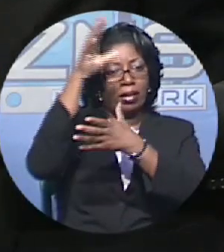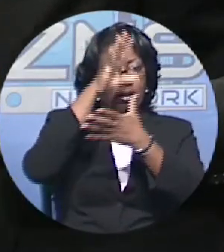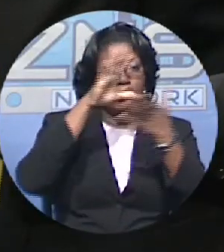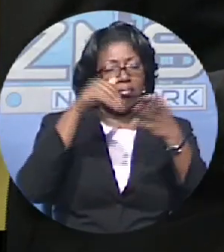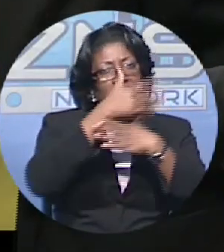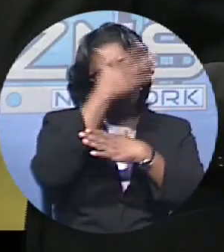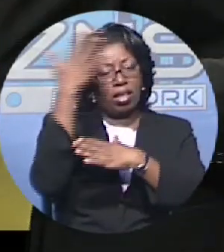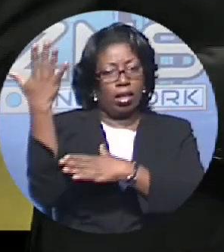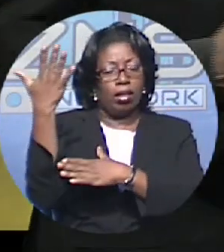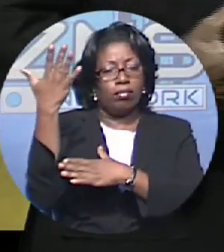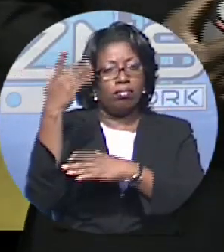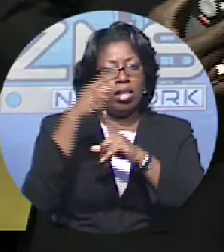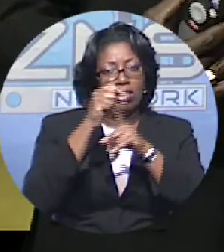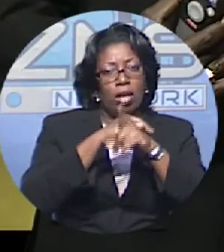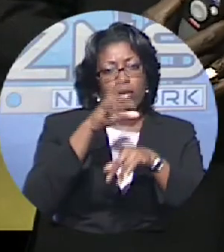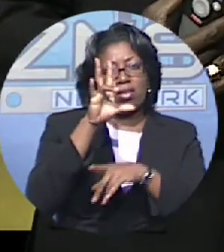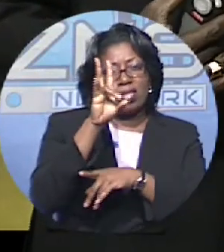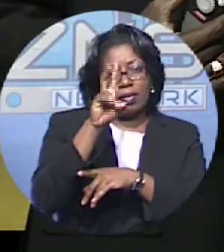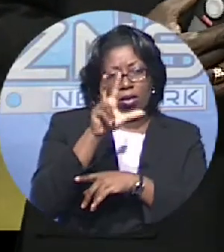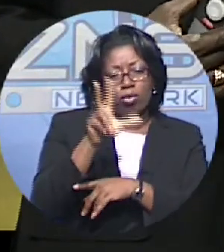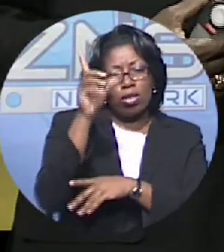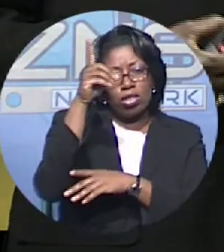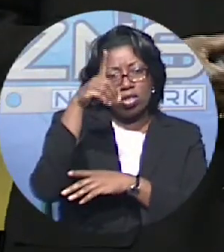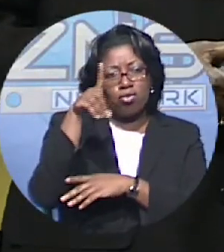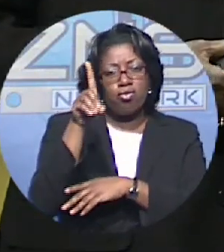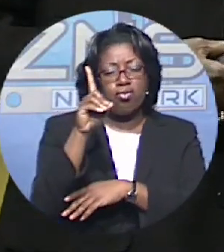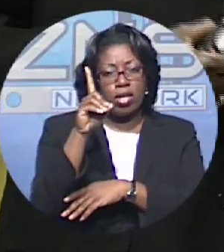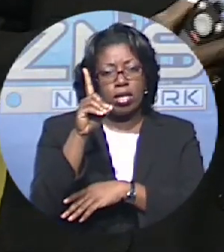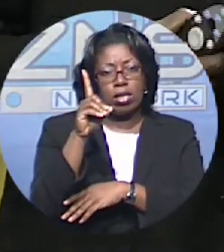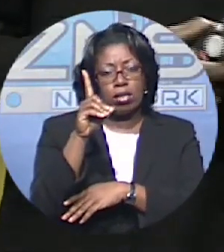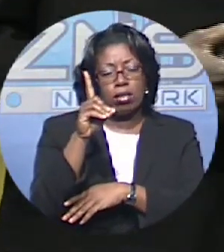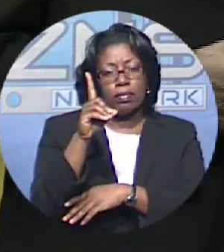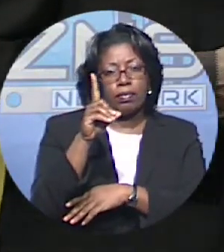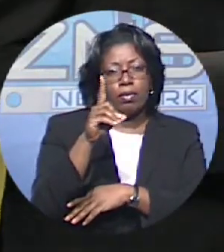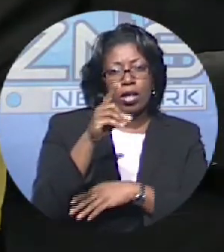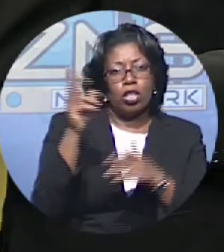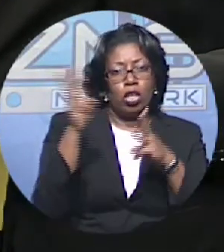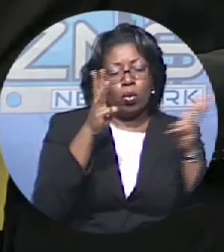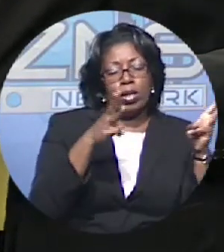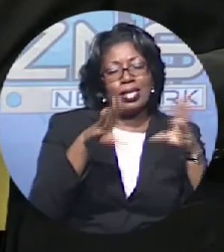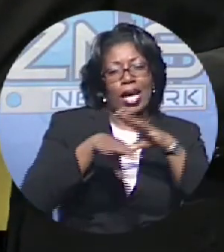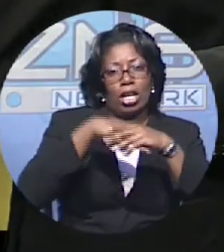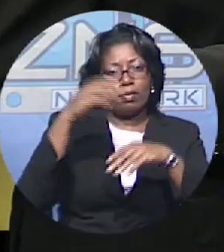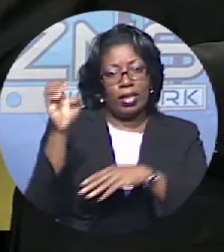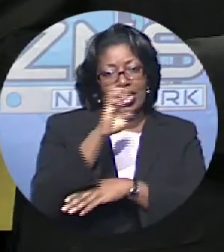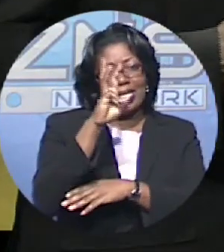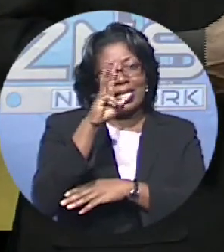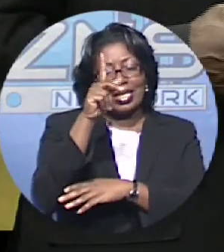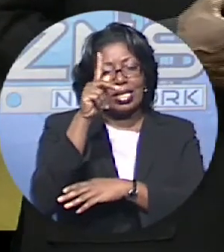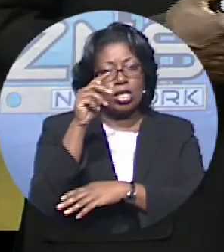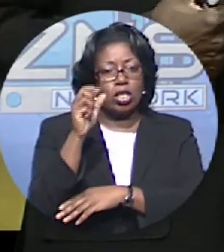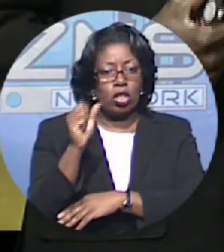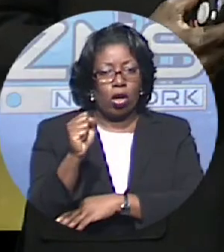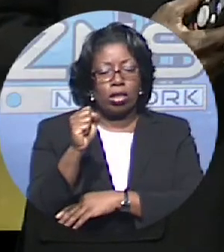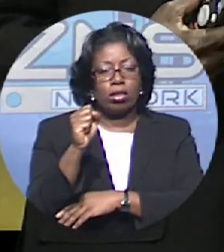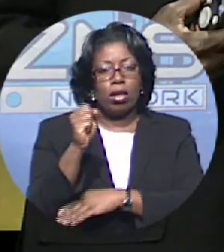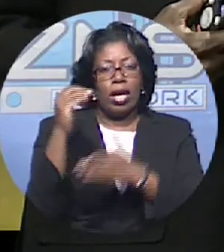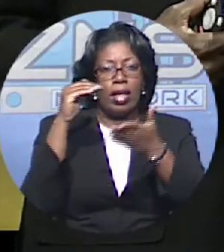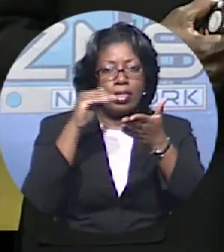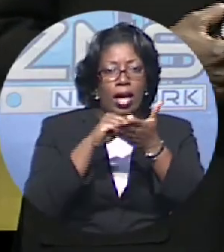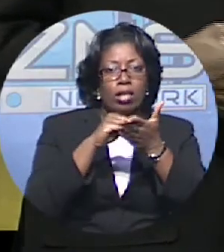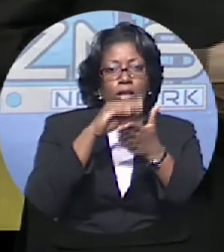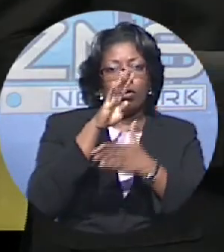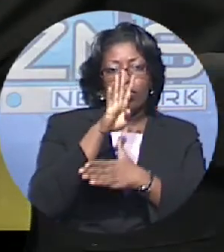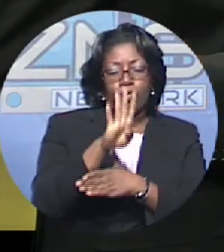clear skies, temperatures 73 degrees, relative humidity 73%. Winds out of the east at 6 knots, your barometric pressure